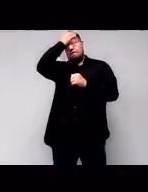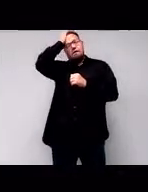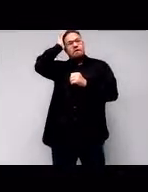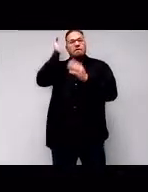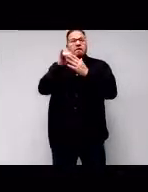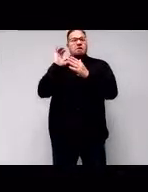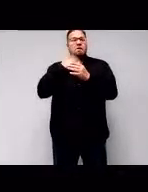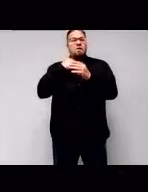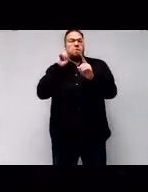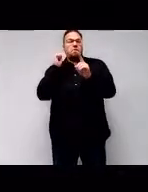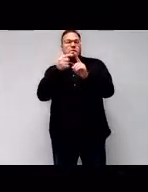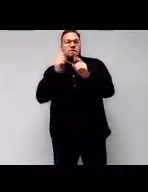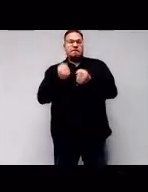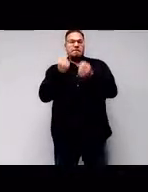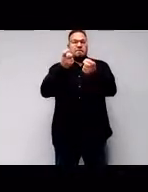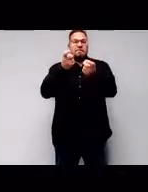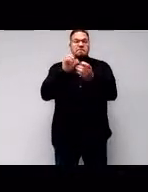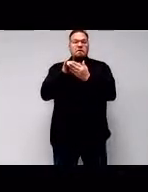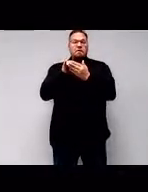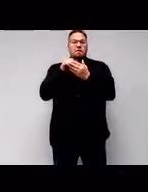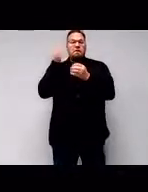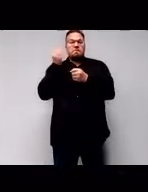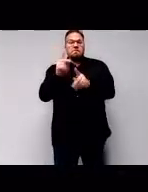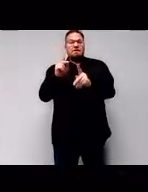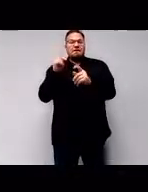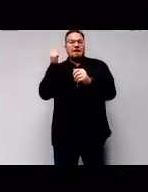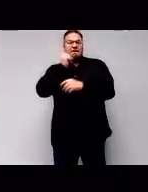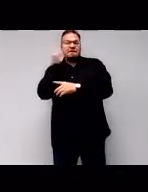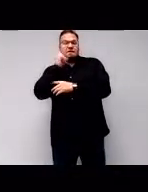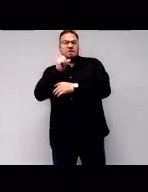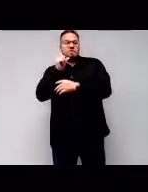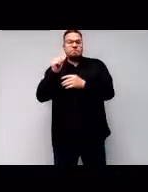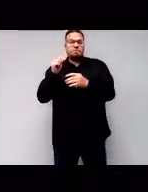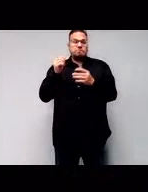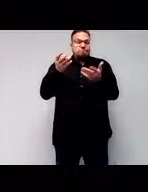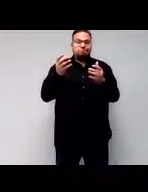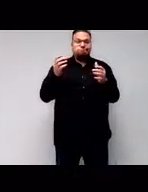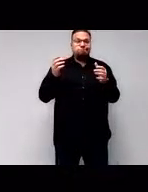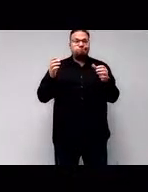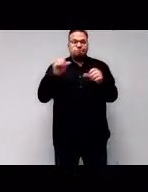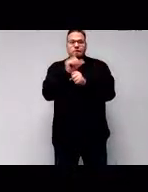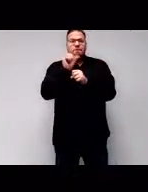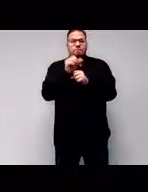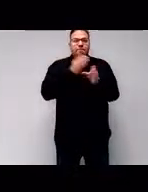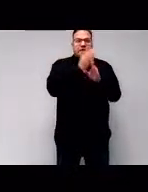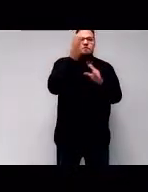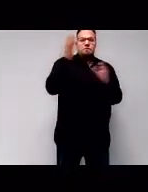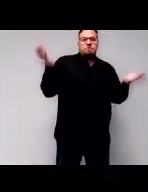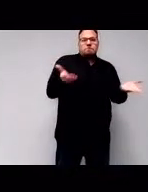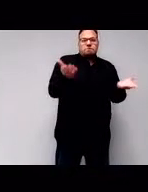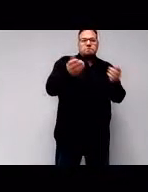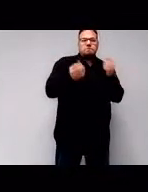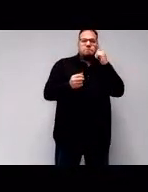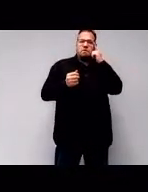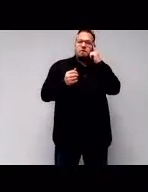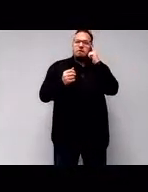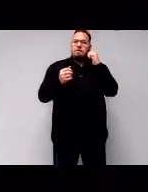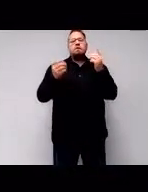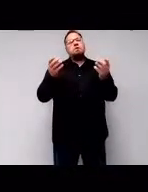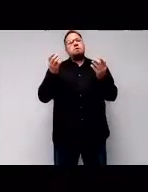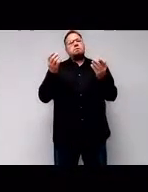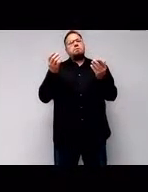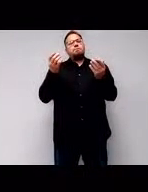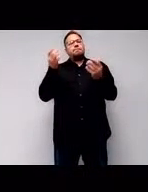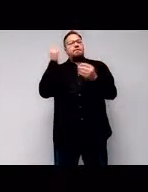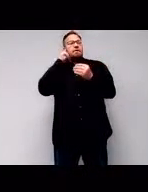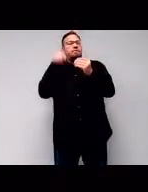provide them with opportunities daily to perform as professionals in the workplace. Mm-hmm. And so with that in mind, this